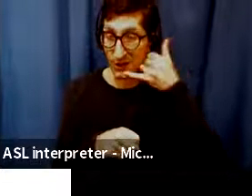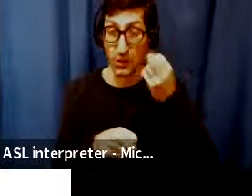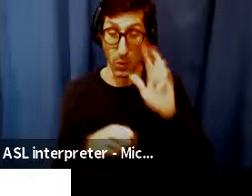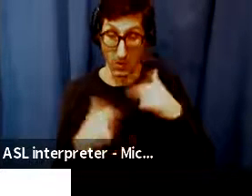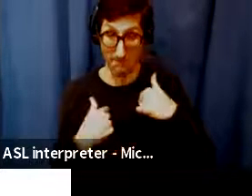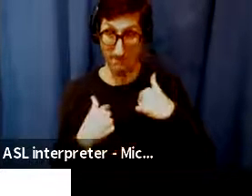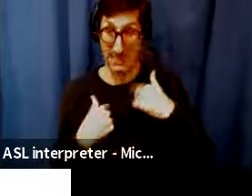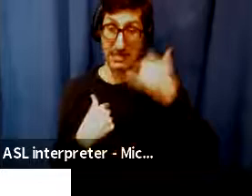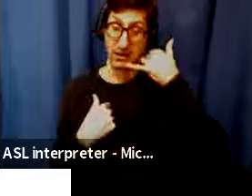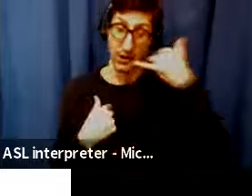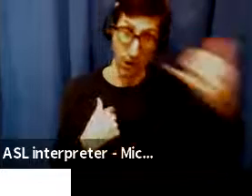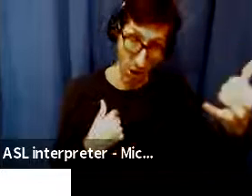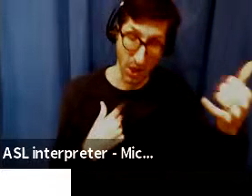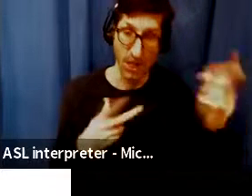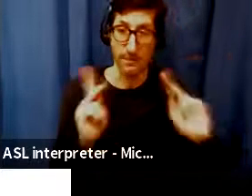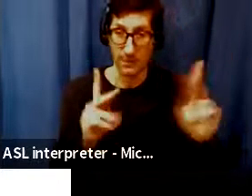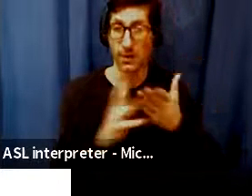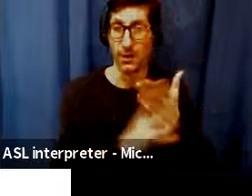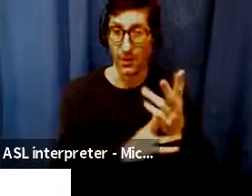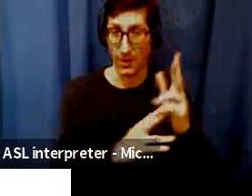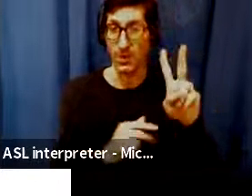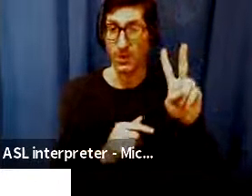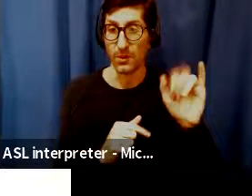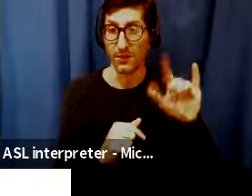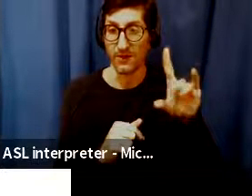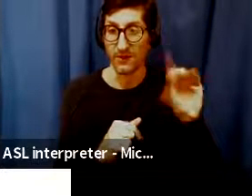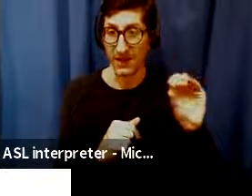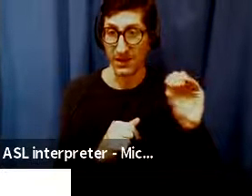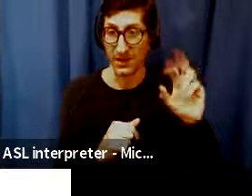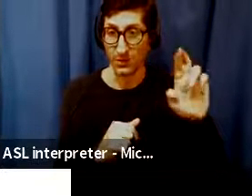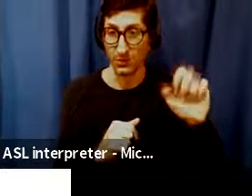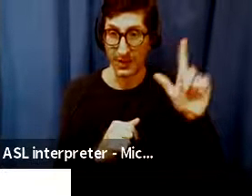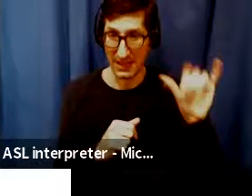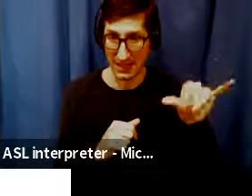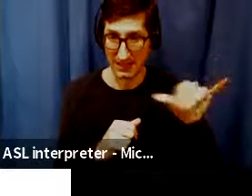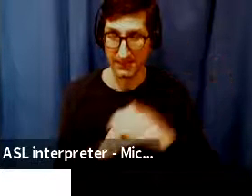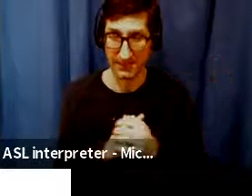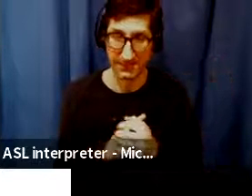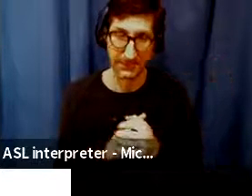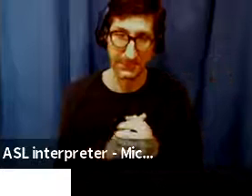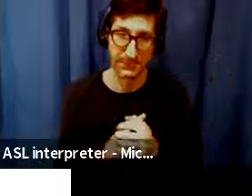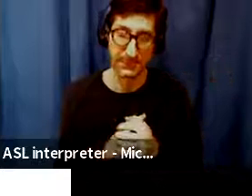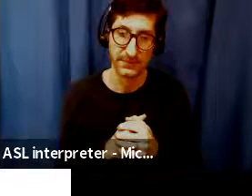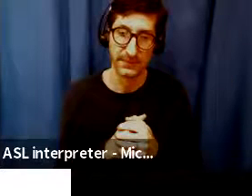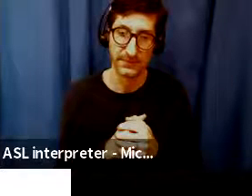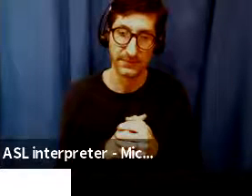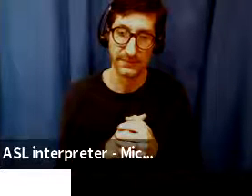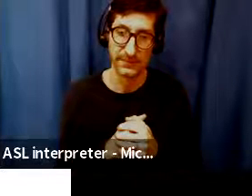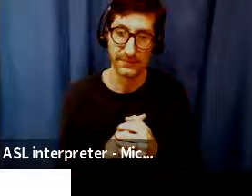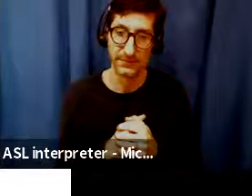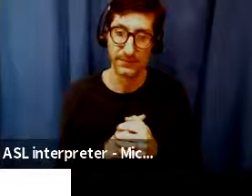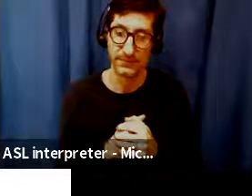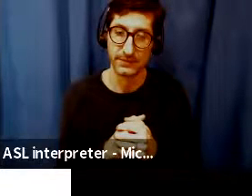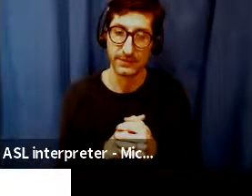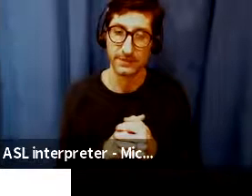calls um, to our callers. Also, video relay services cannot be